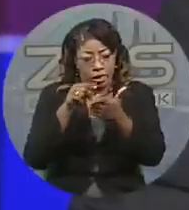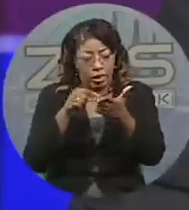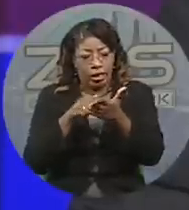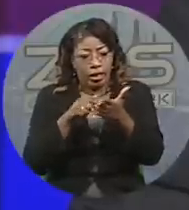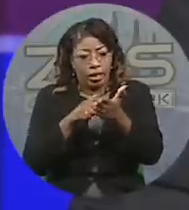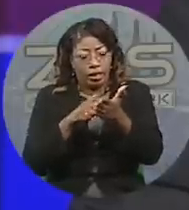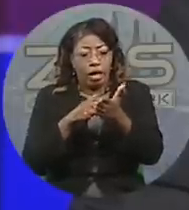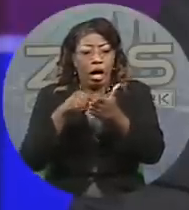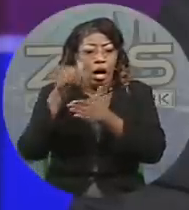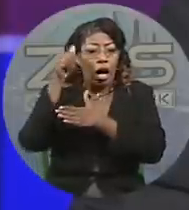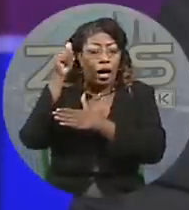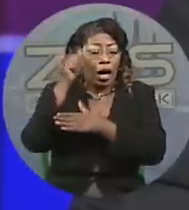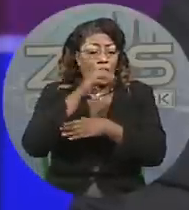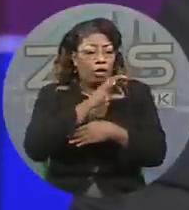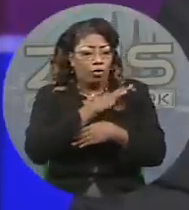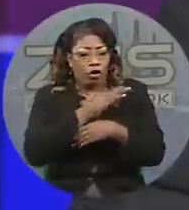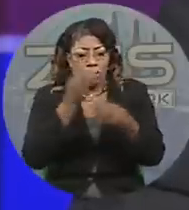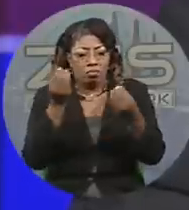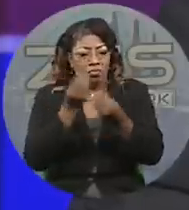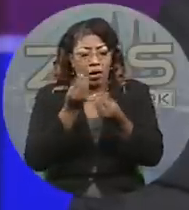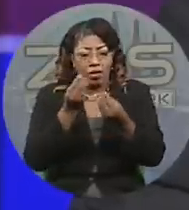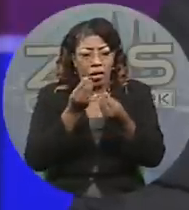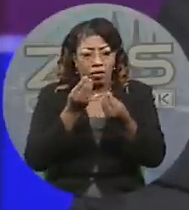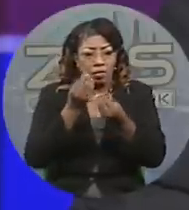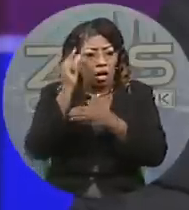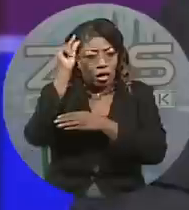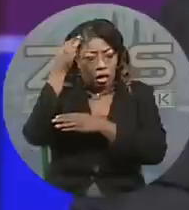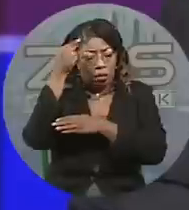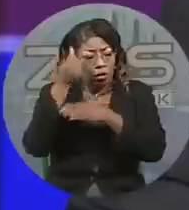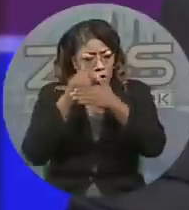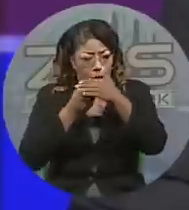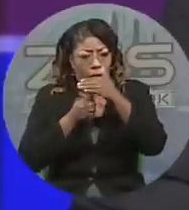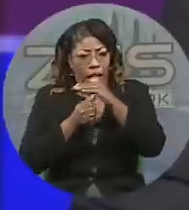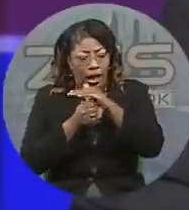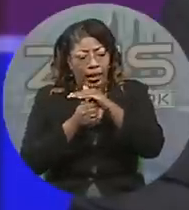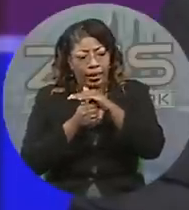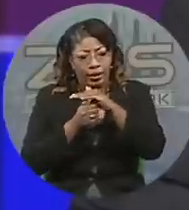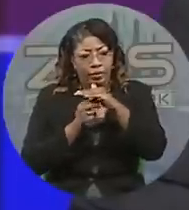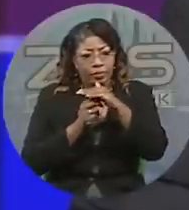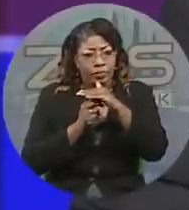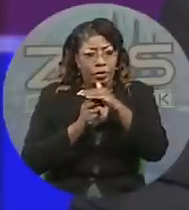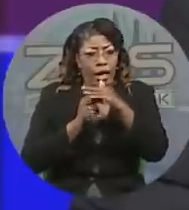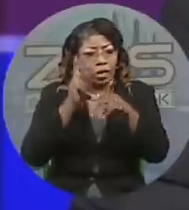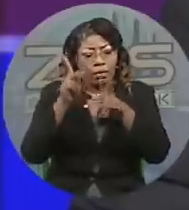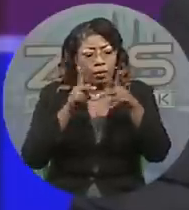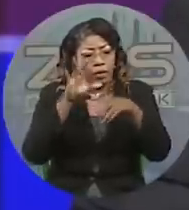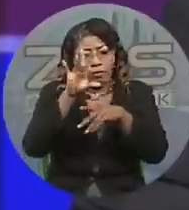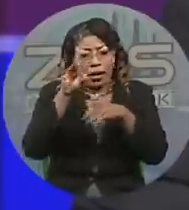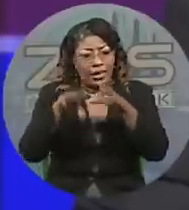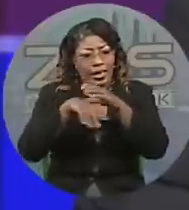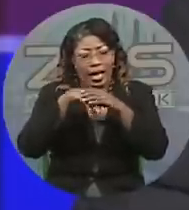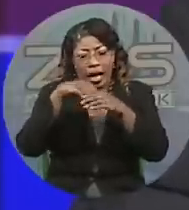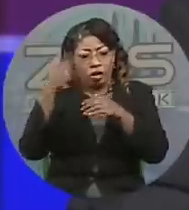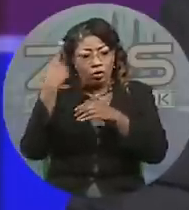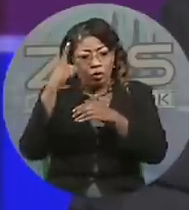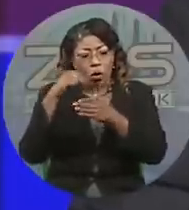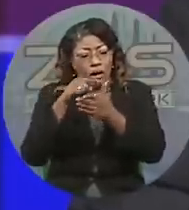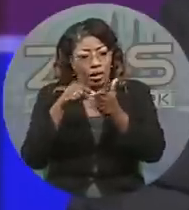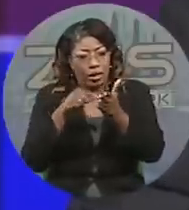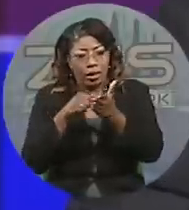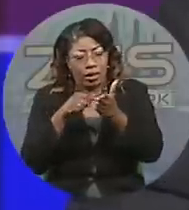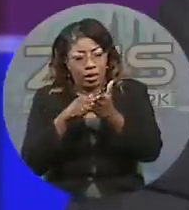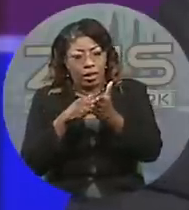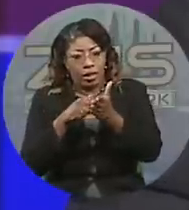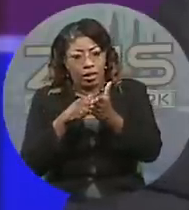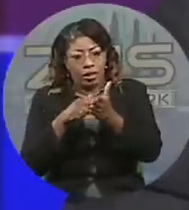Arnold Forbes, says the government has nothing to hide and will not stand in the way of the public finding out about the contracts issued for the facility. Janaya